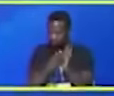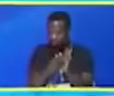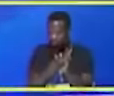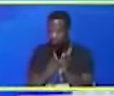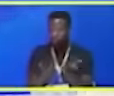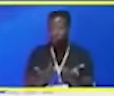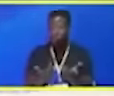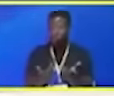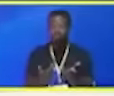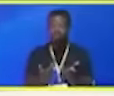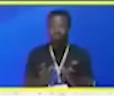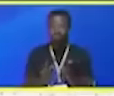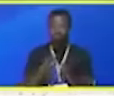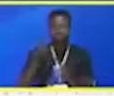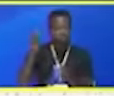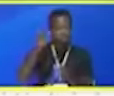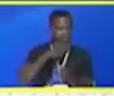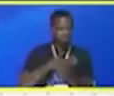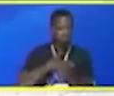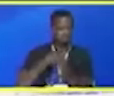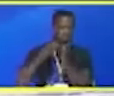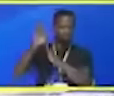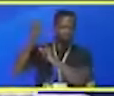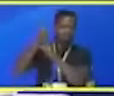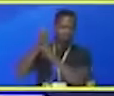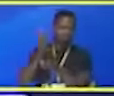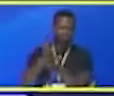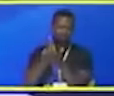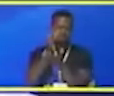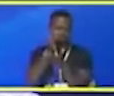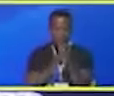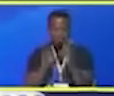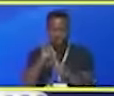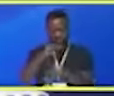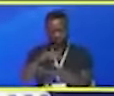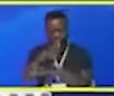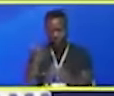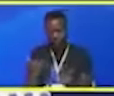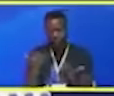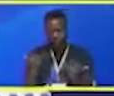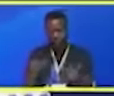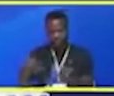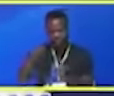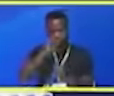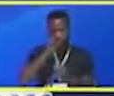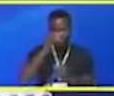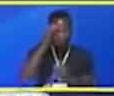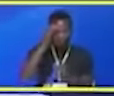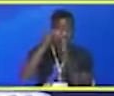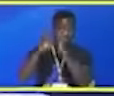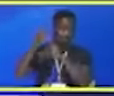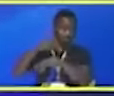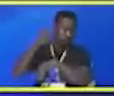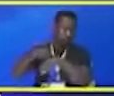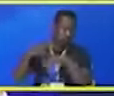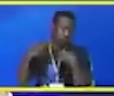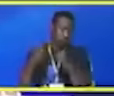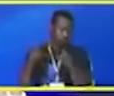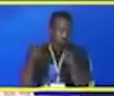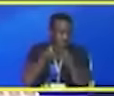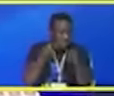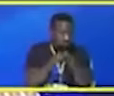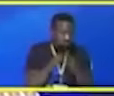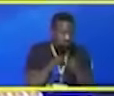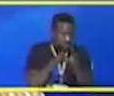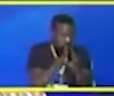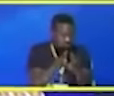listen, God is helping someone tonight. We need to know the nature of God as the way